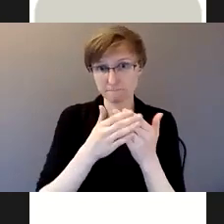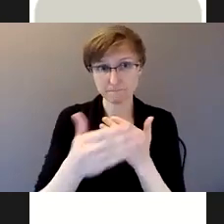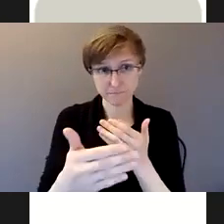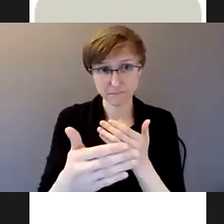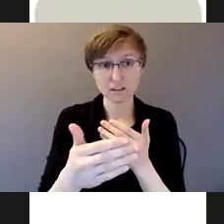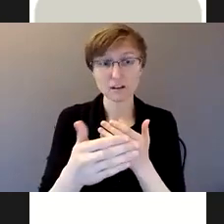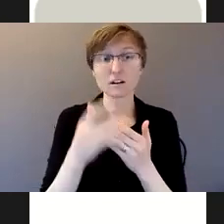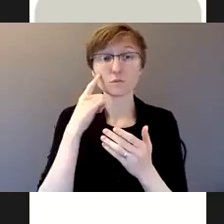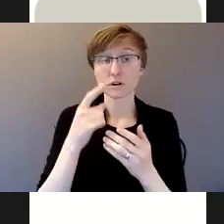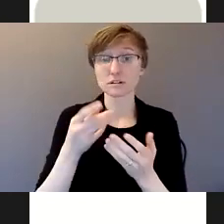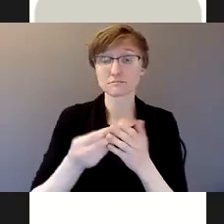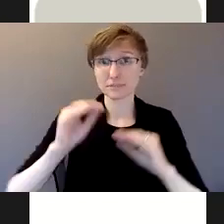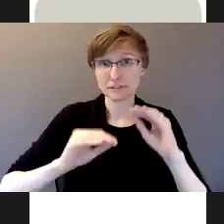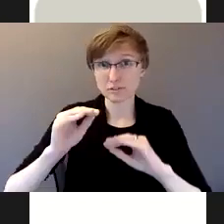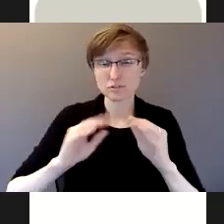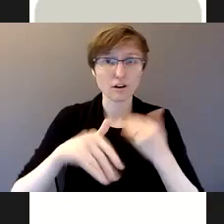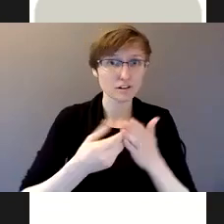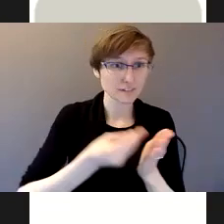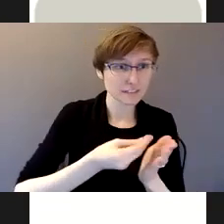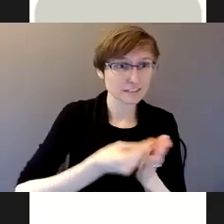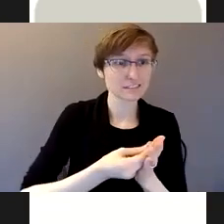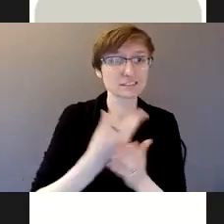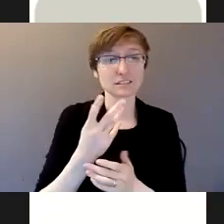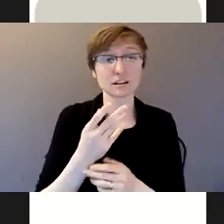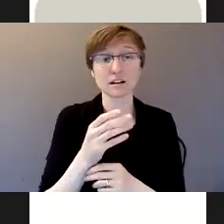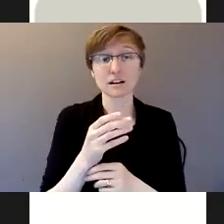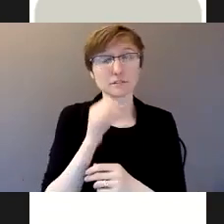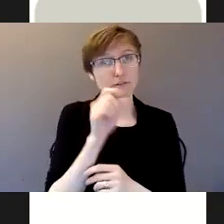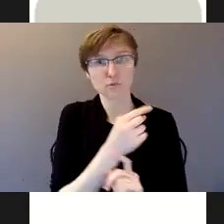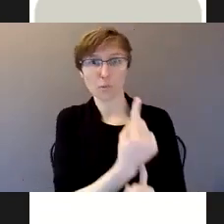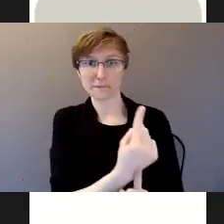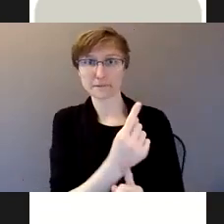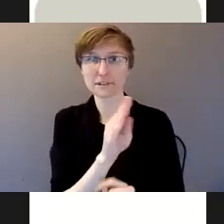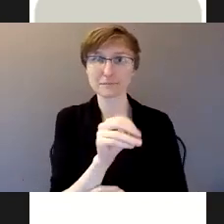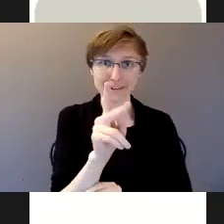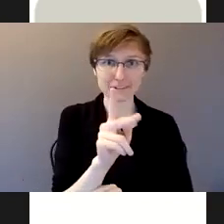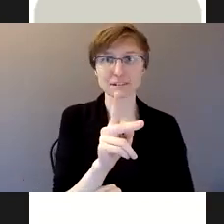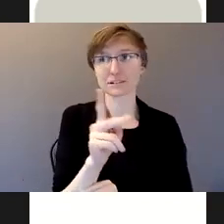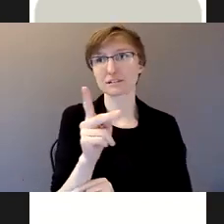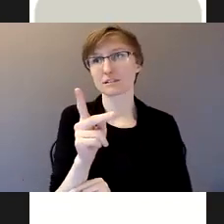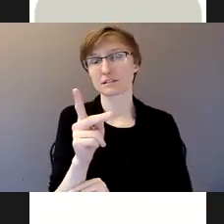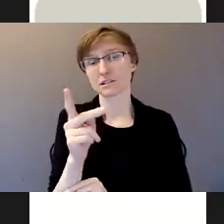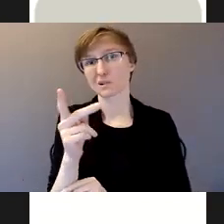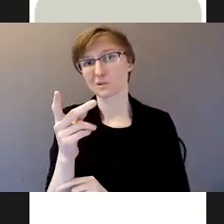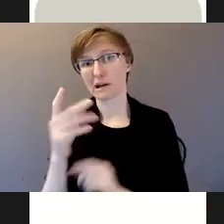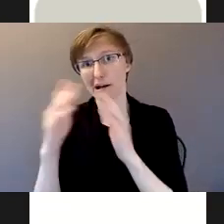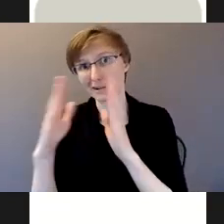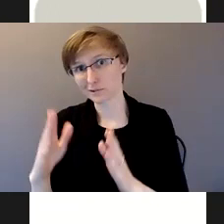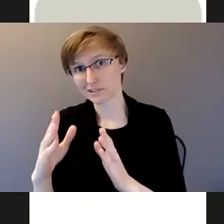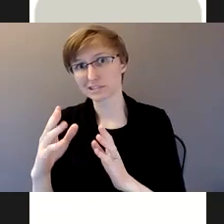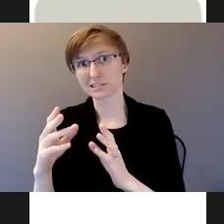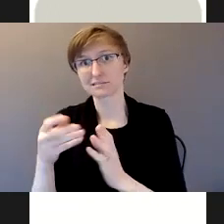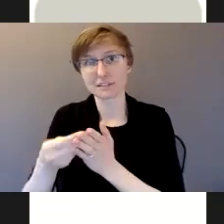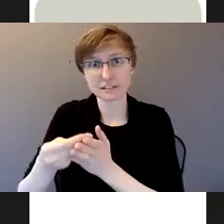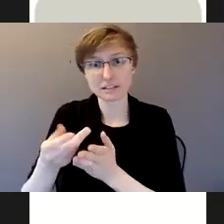particular income, but bank accounts, real estate, unless there are certain restrictions in the document. So whenever anyone calls and says, oh, I've got this power of